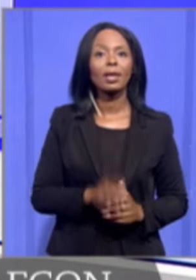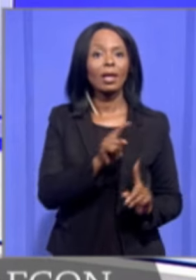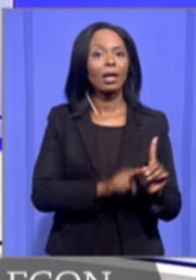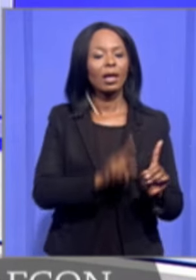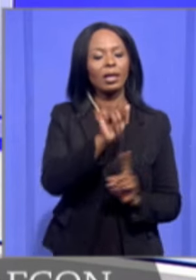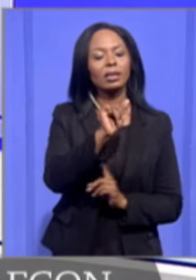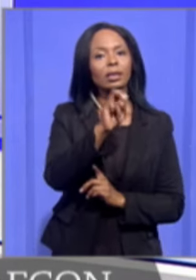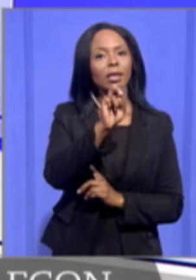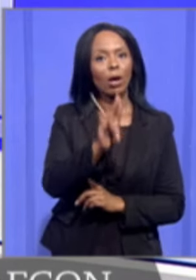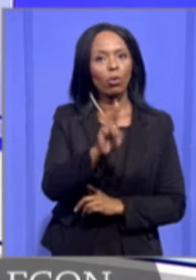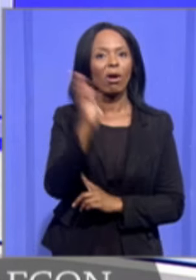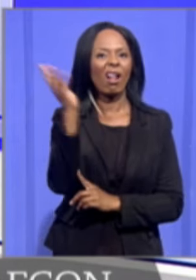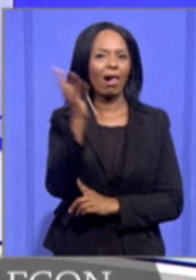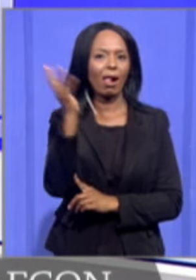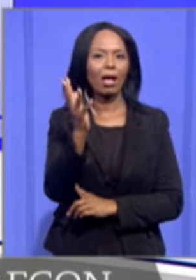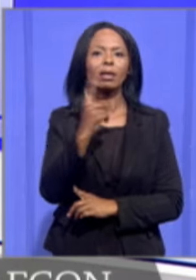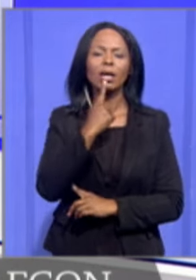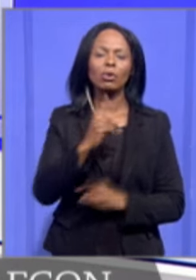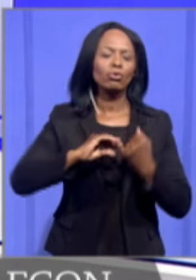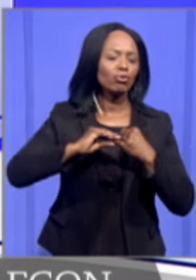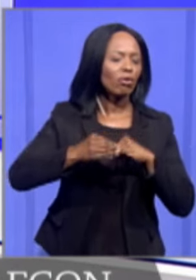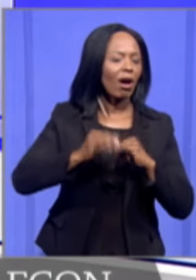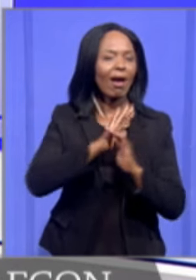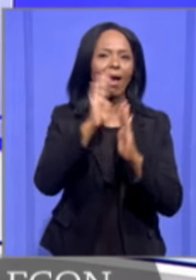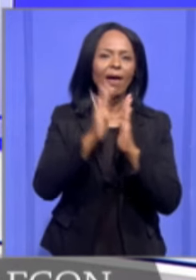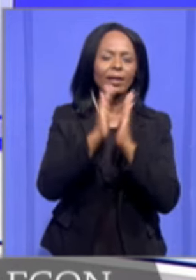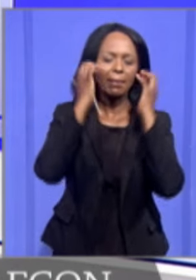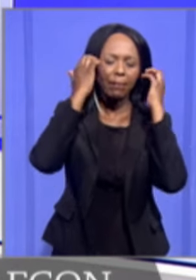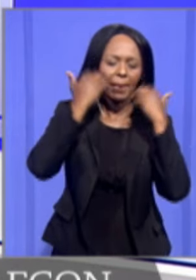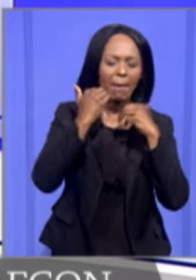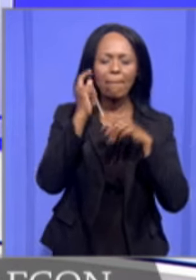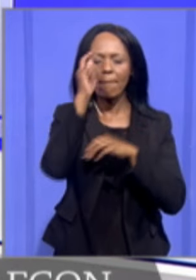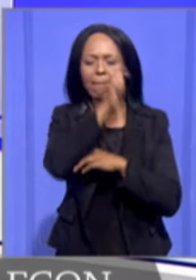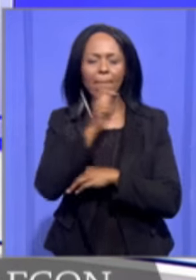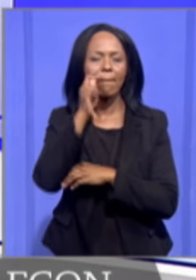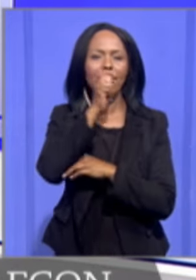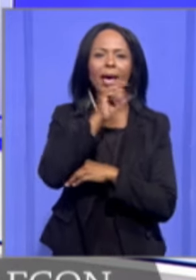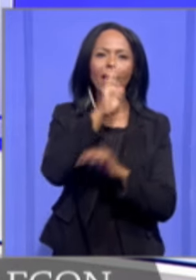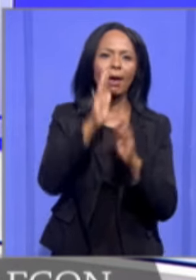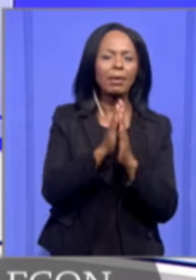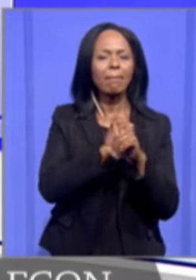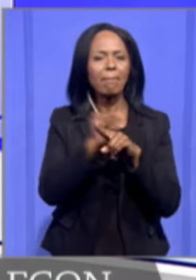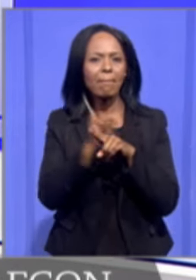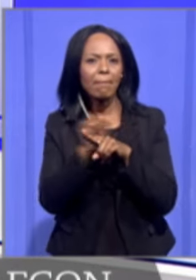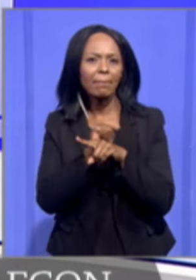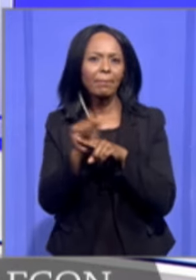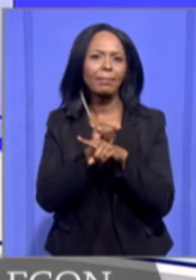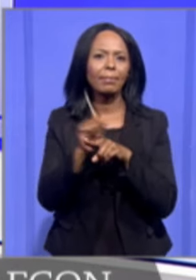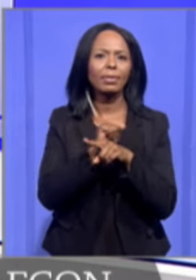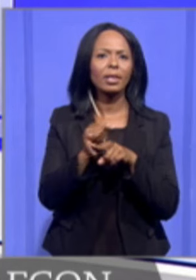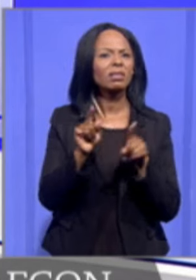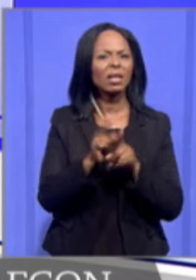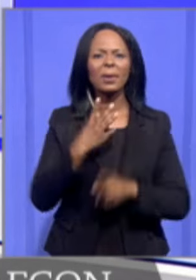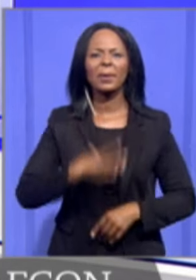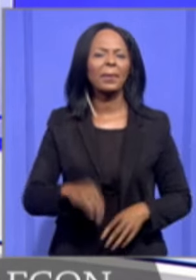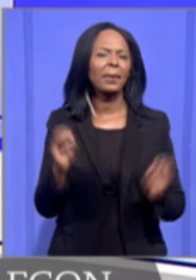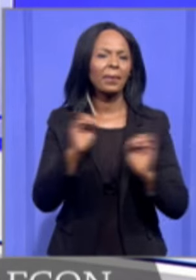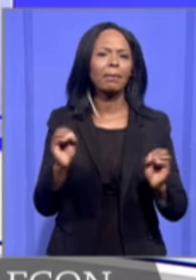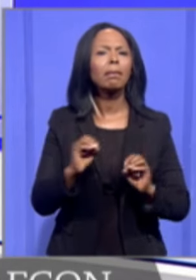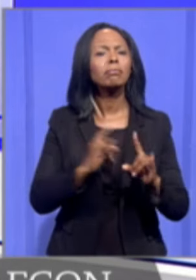re ba lekile ka gotlhe mo ba kgonang mo nakong e fetileng ebile ga ba ise ba itlhoboge go ka